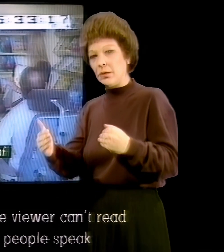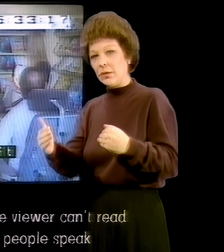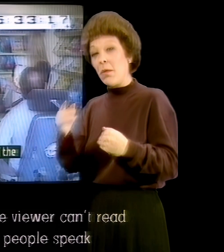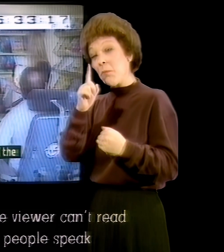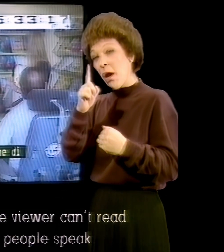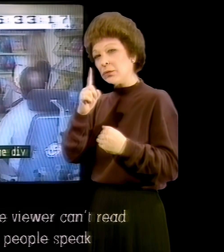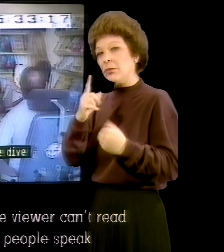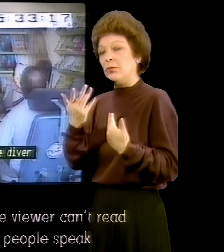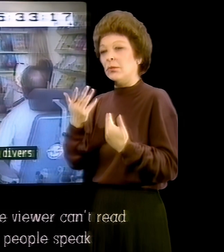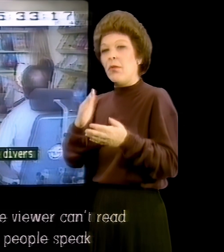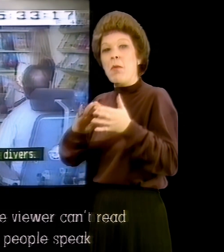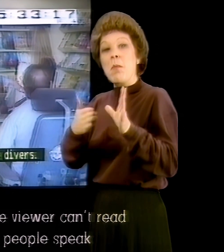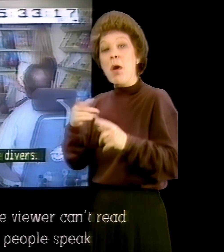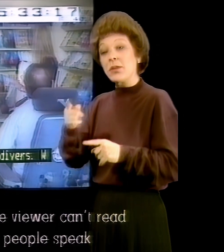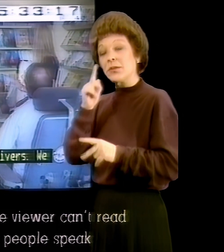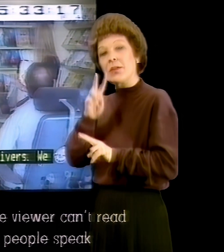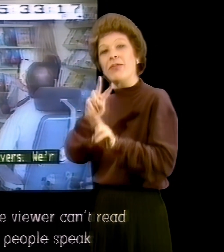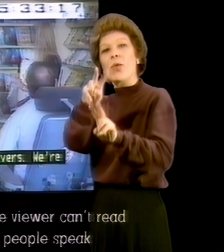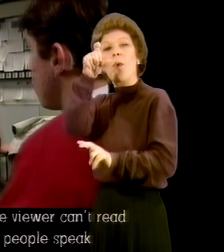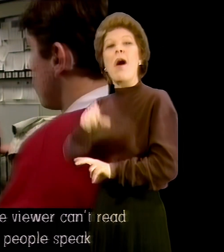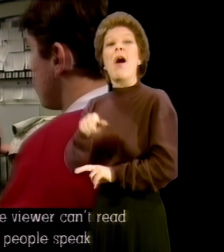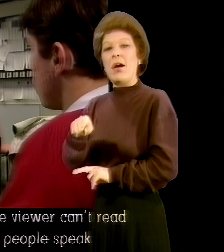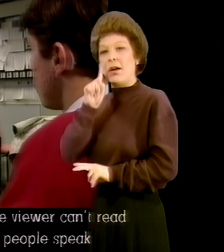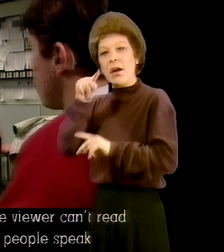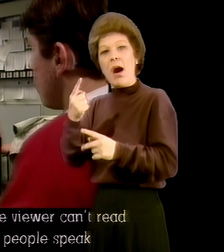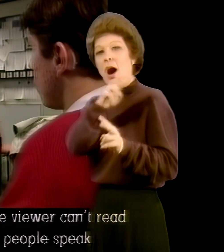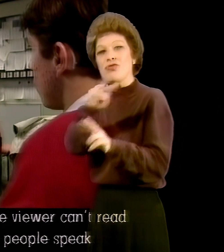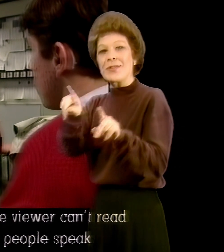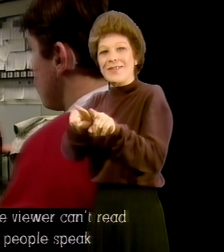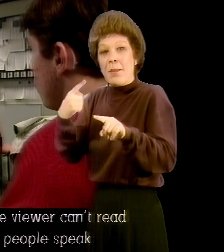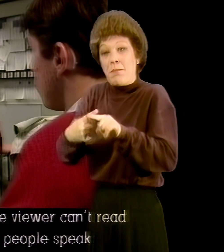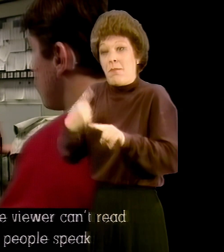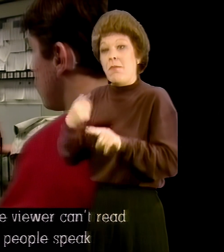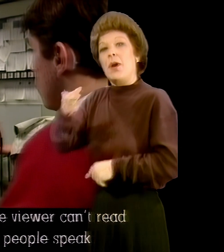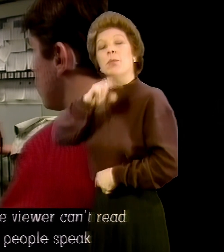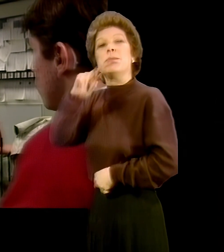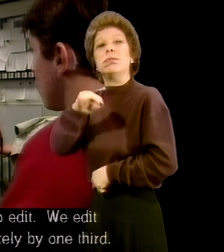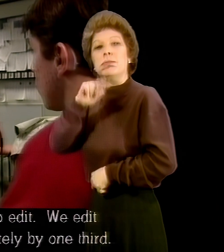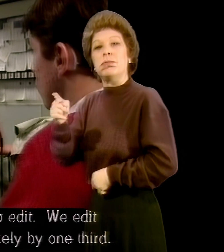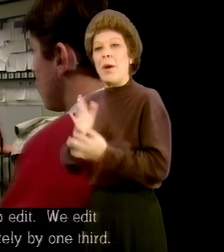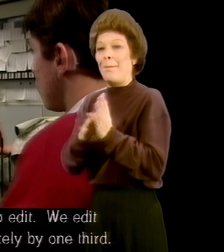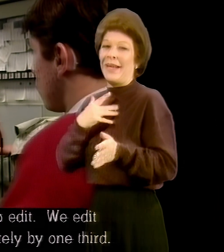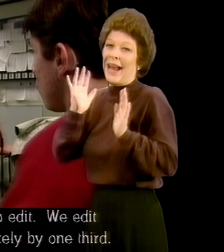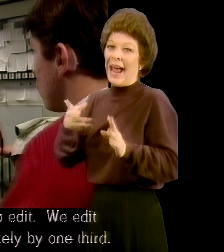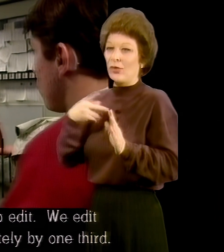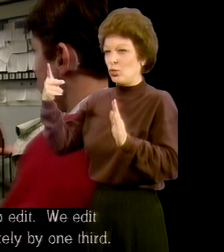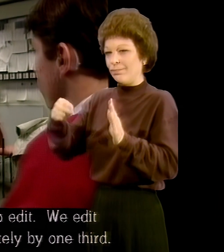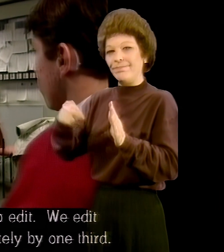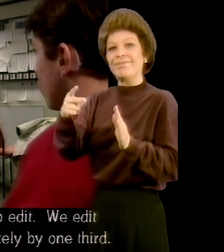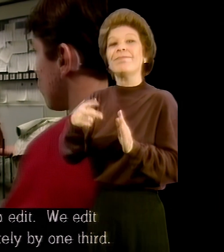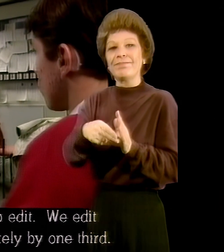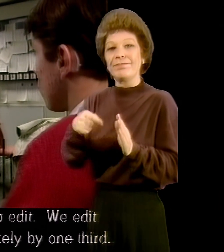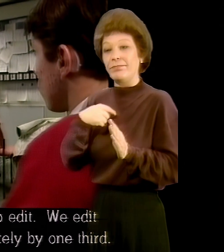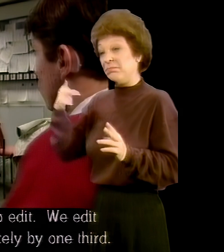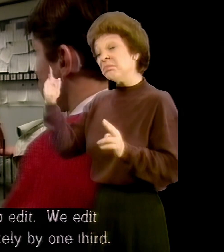because the viewer can't read as fast as people speak, we have to edit. We